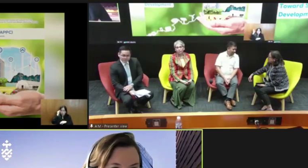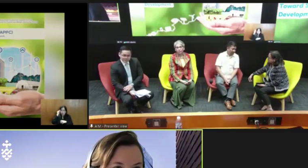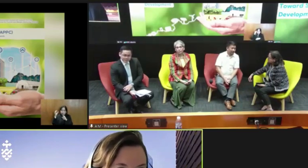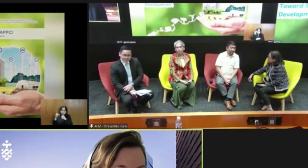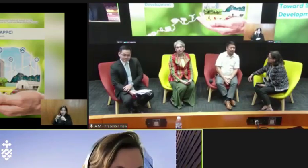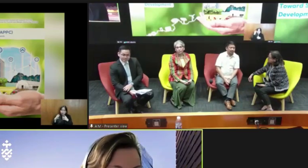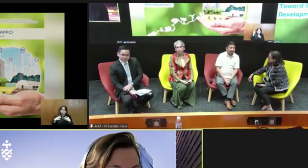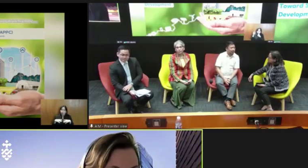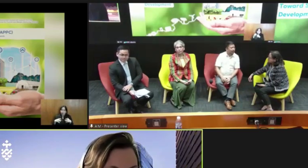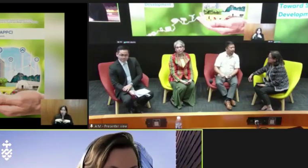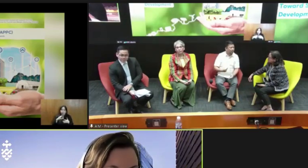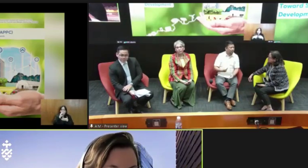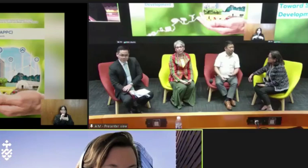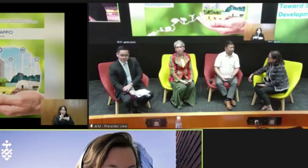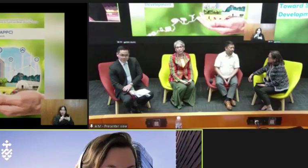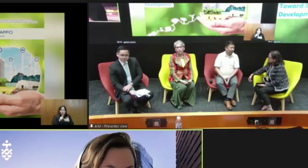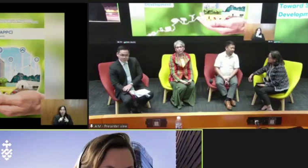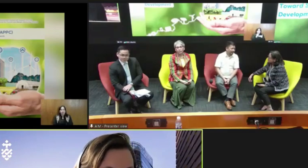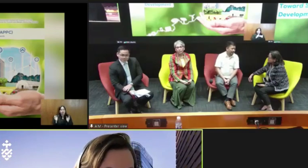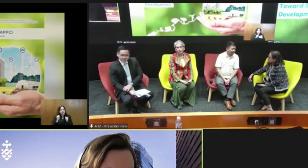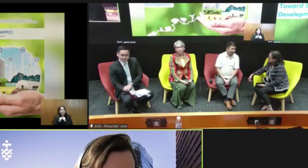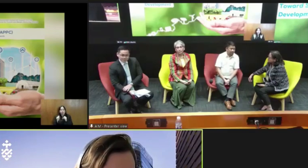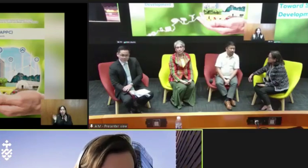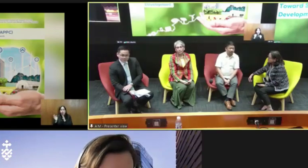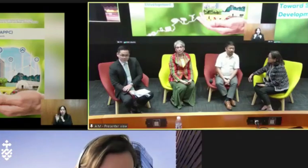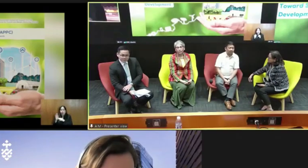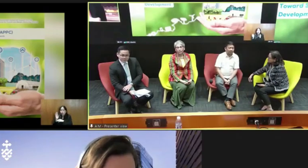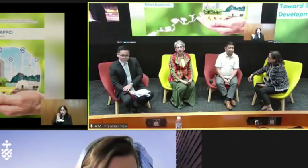So these can be small